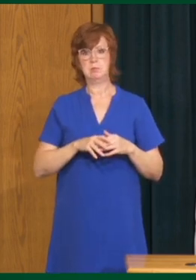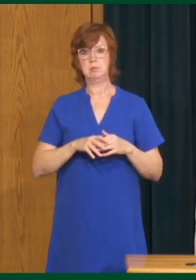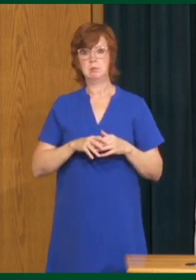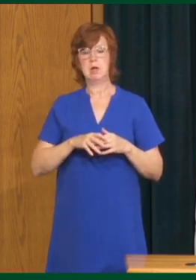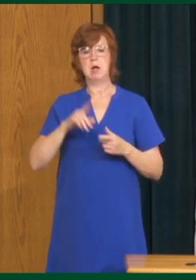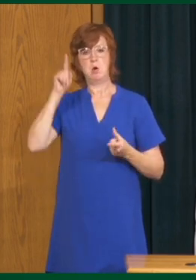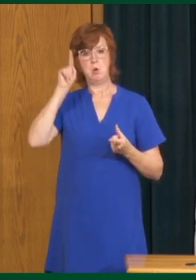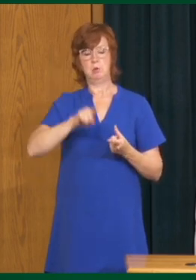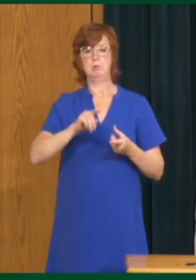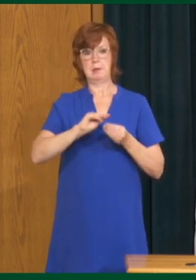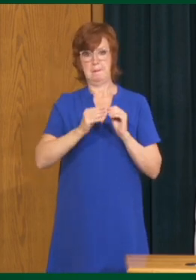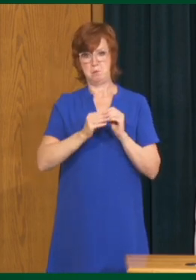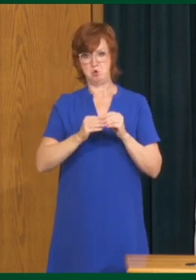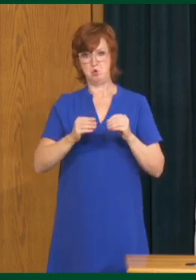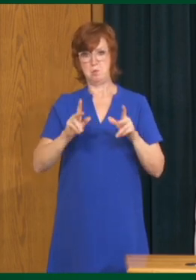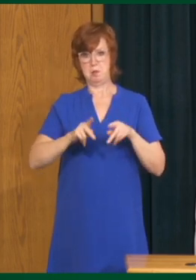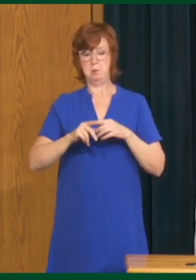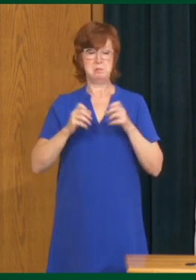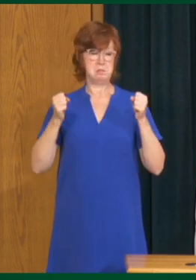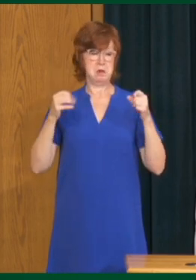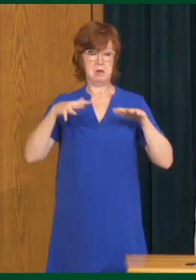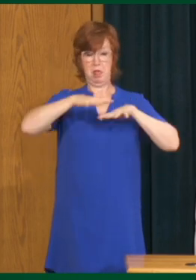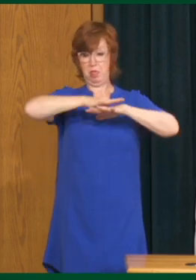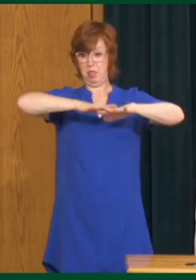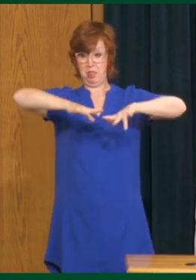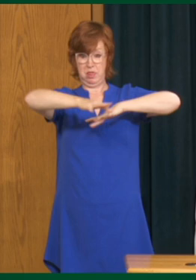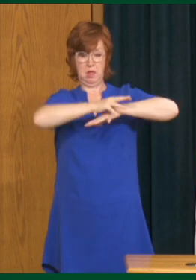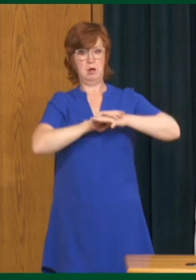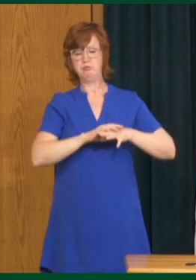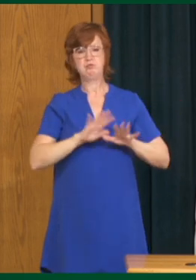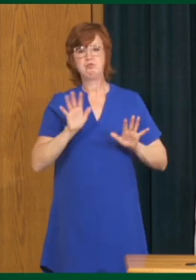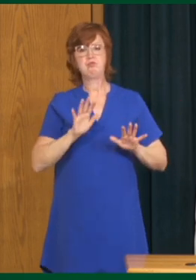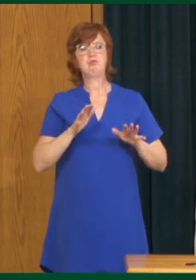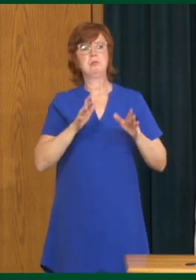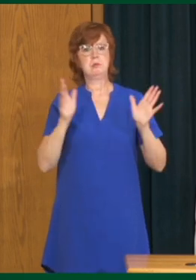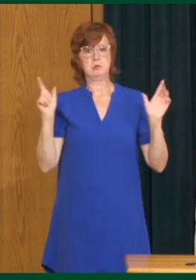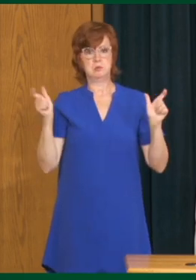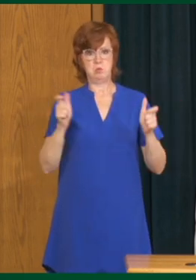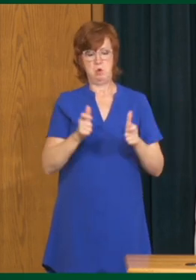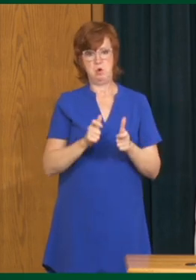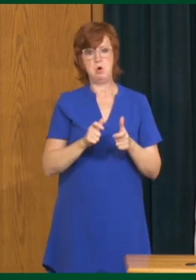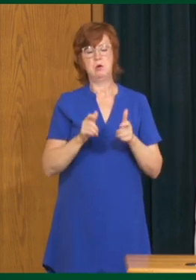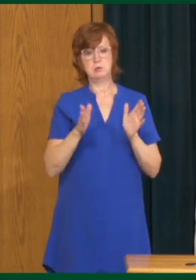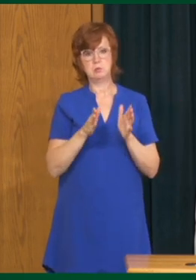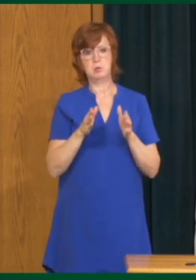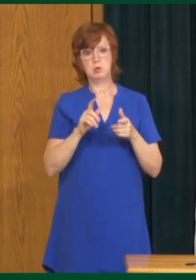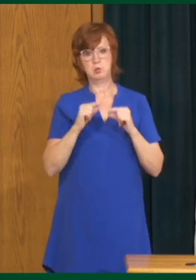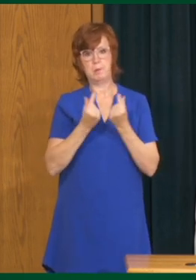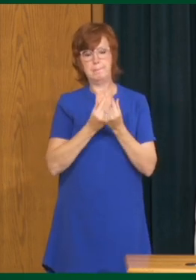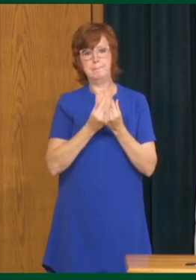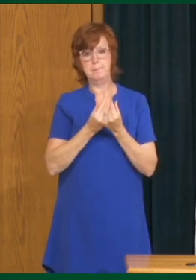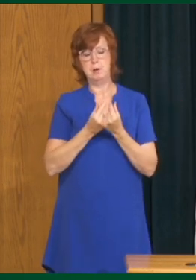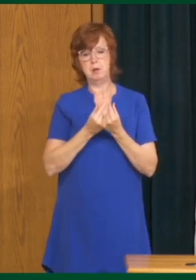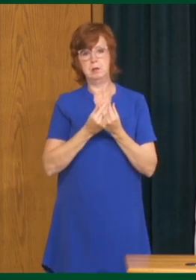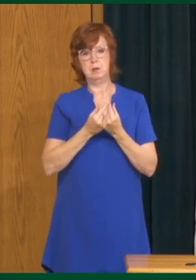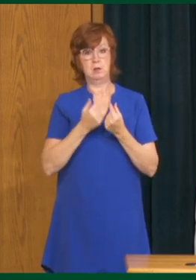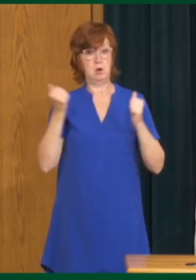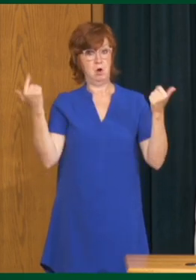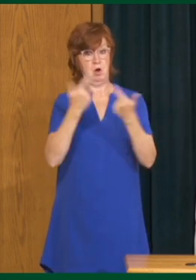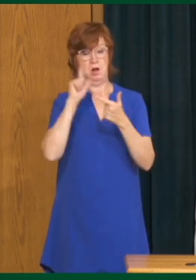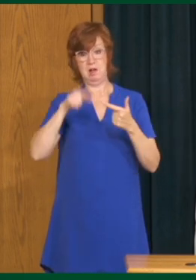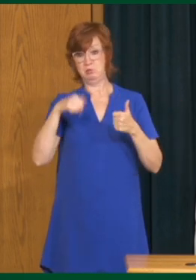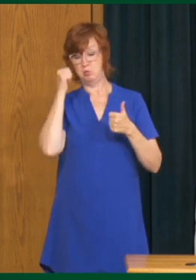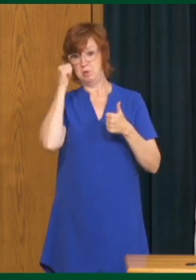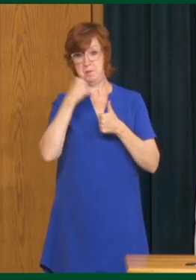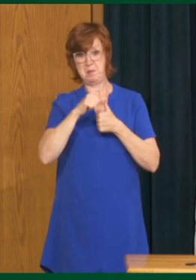large gatherings, and this applies to any community, large or small, and I think this is something that we all need to consider going forward as more and